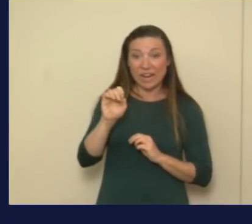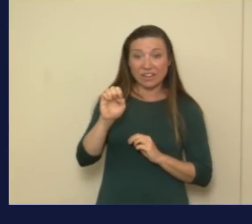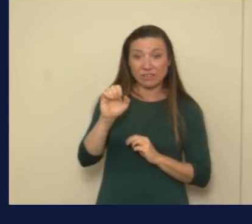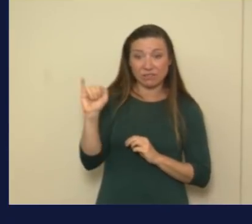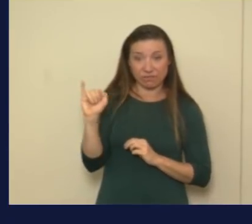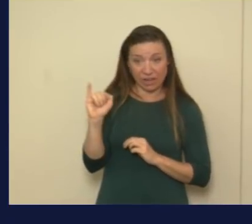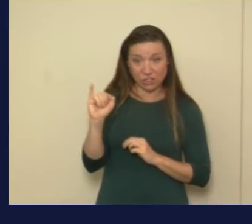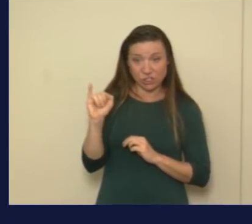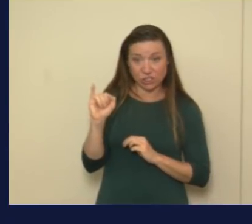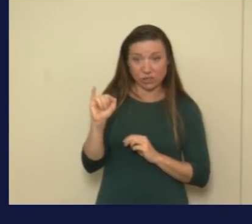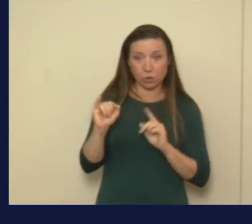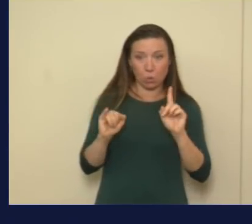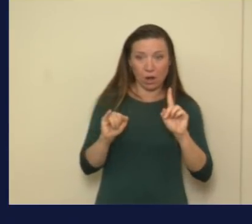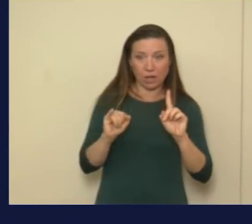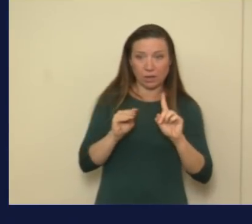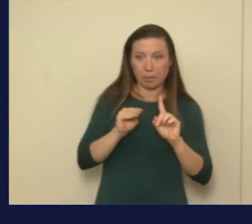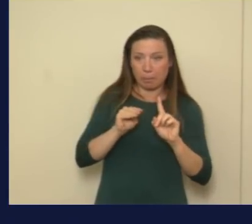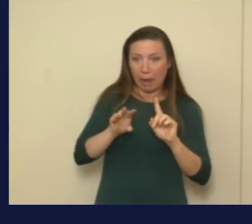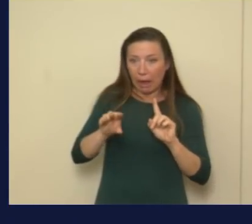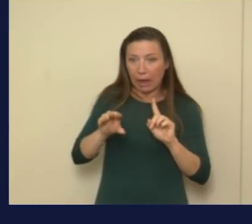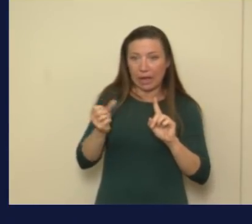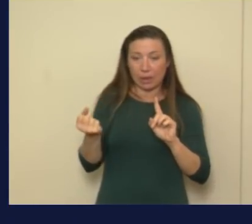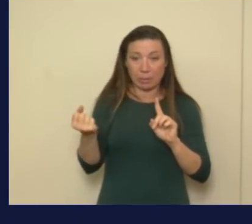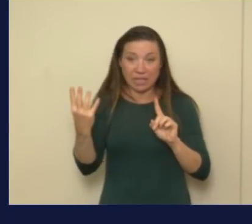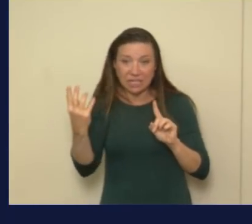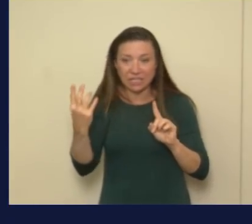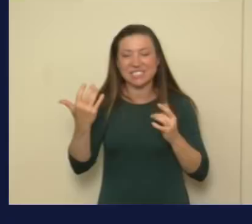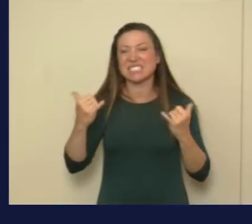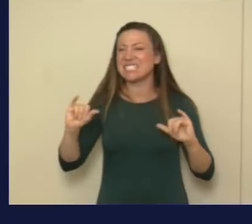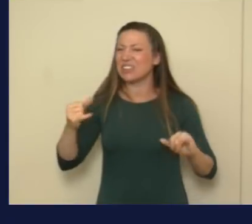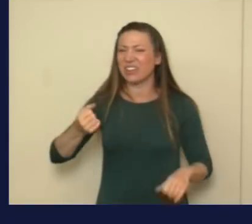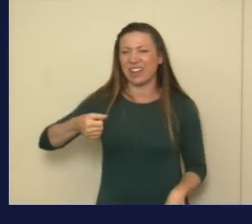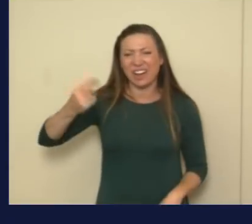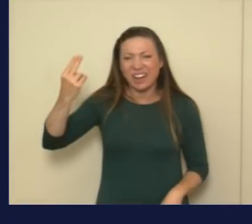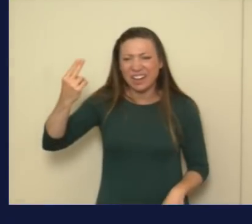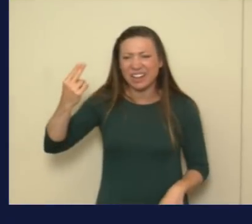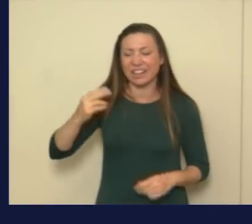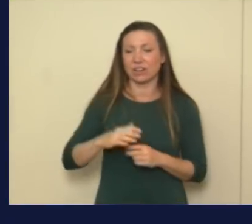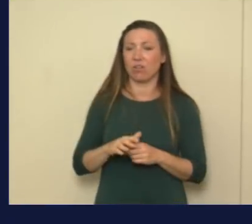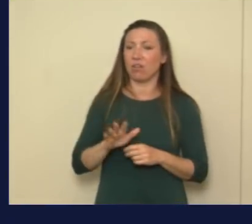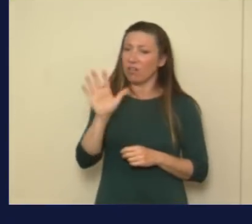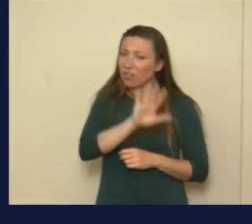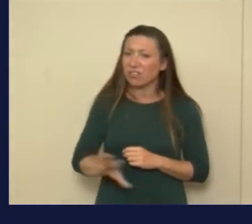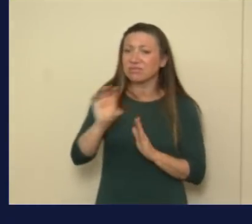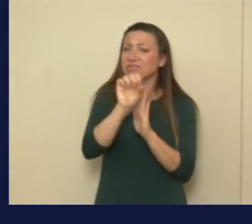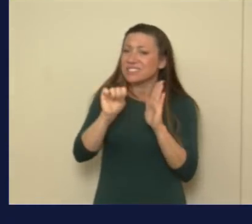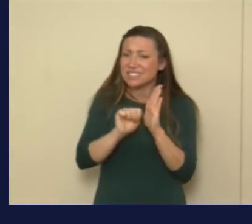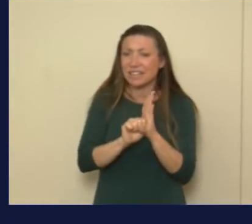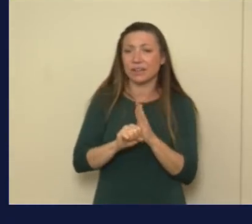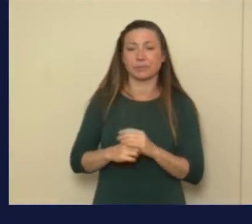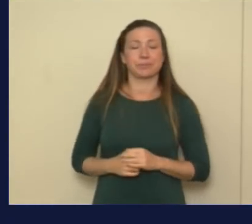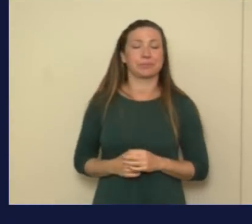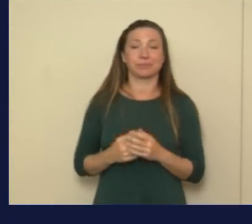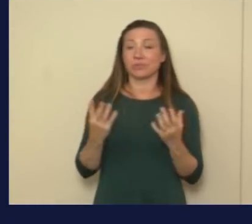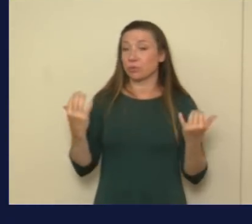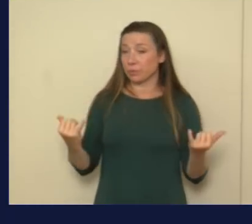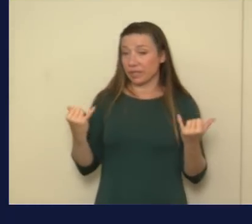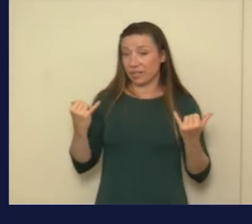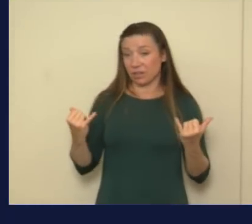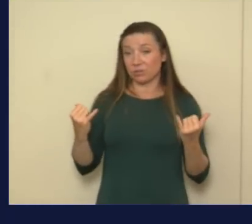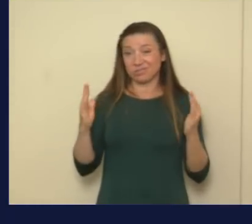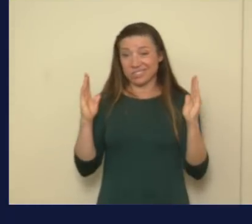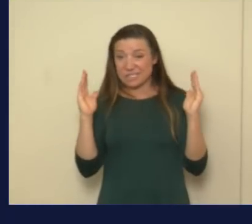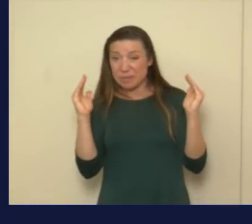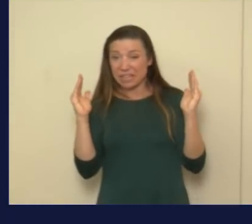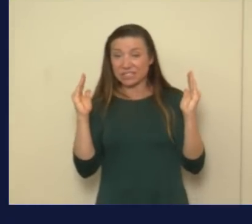very concerning increases in too many of the regions of the state. So we expect that the